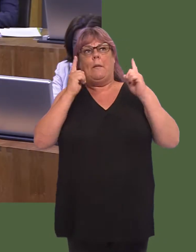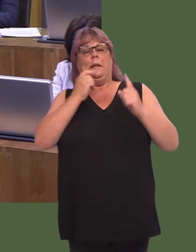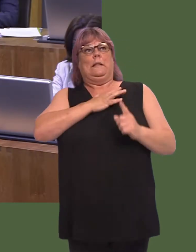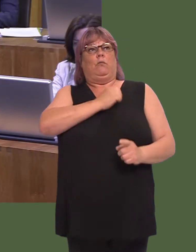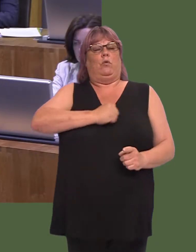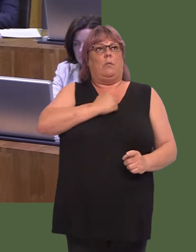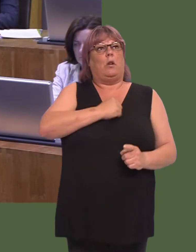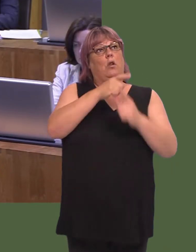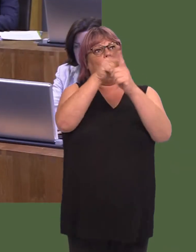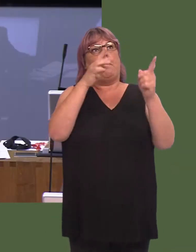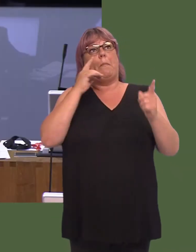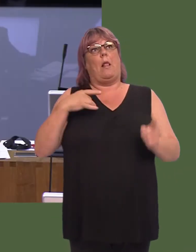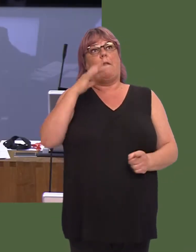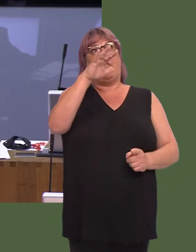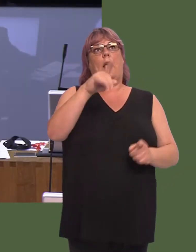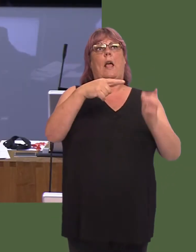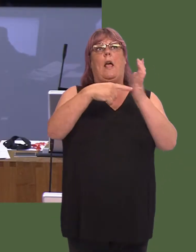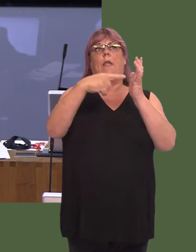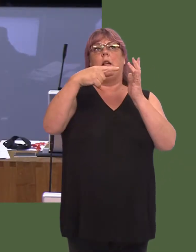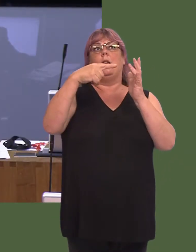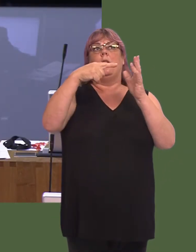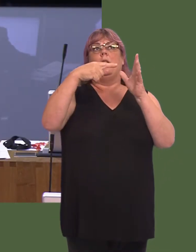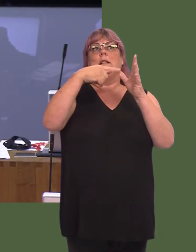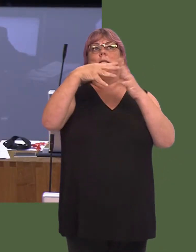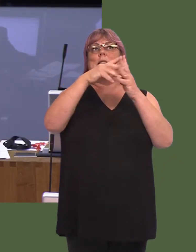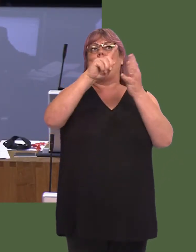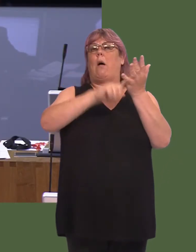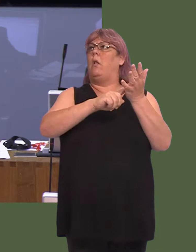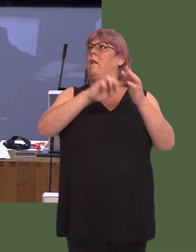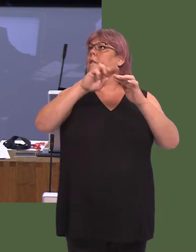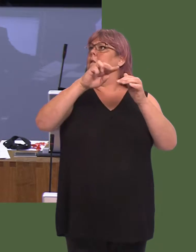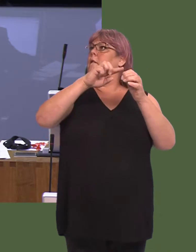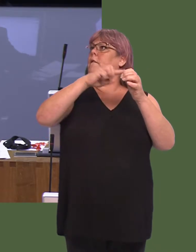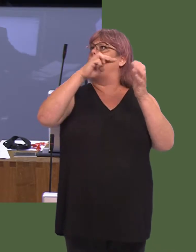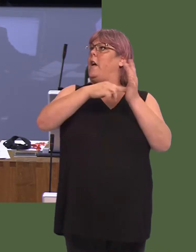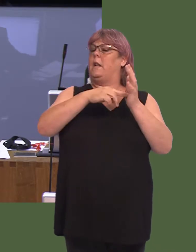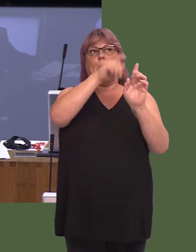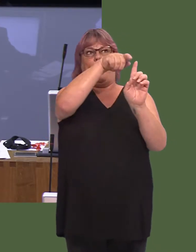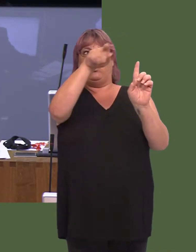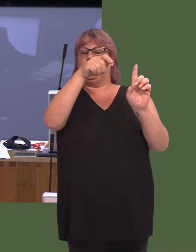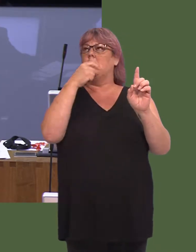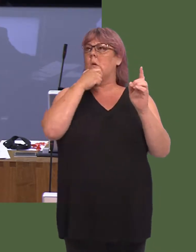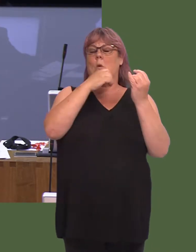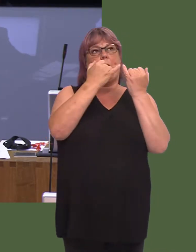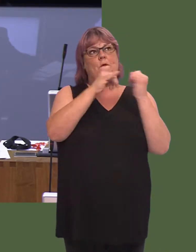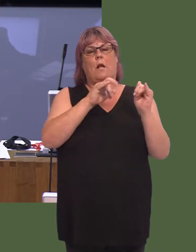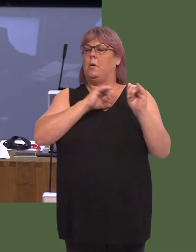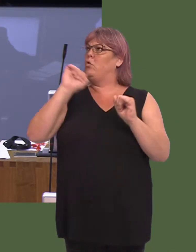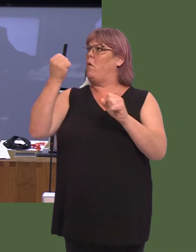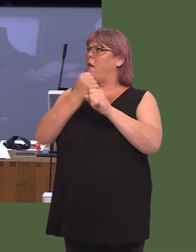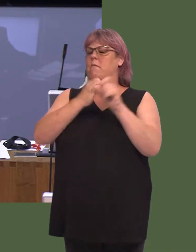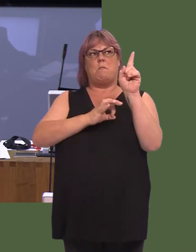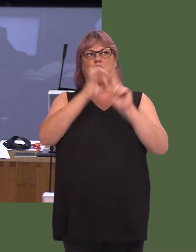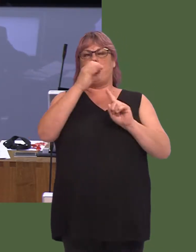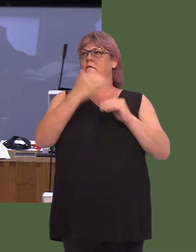Cabinet Secretary to the people of North Wales and to the families of the towel van patients who were failed by your government in terms of